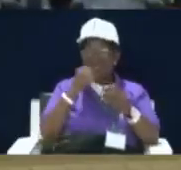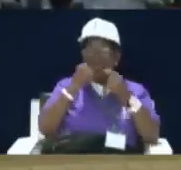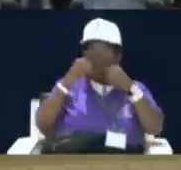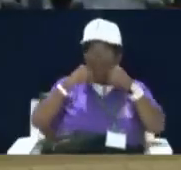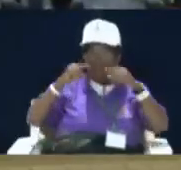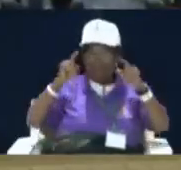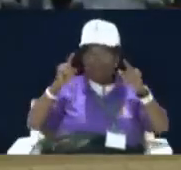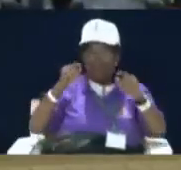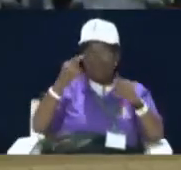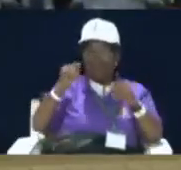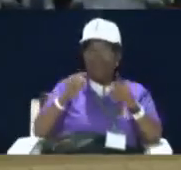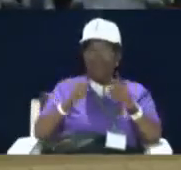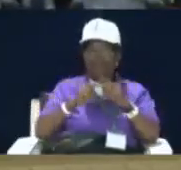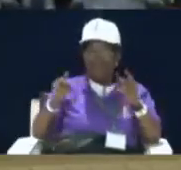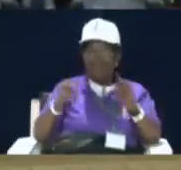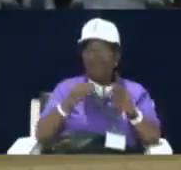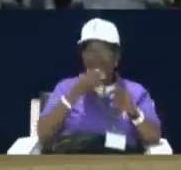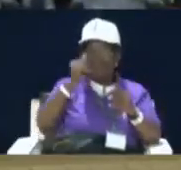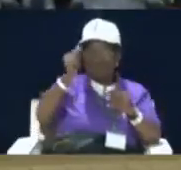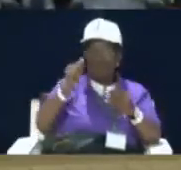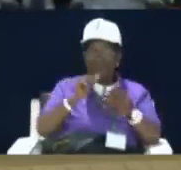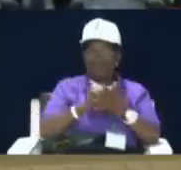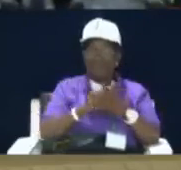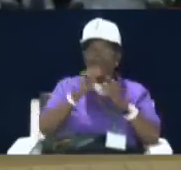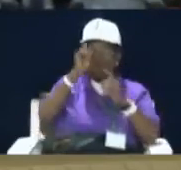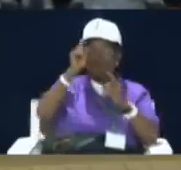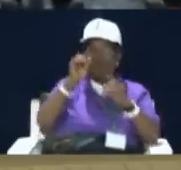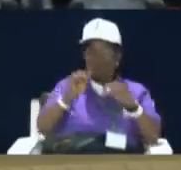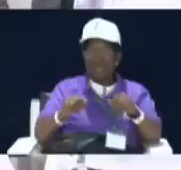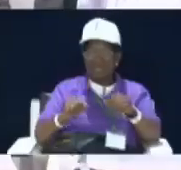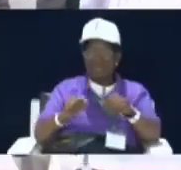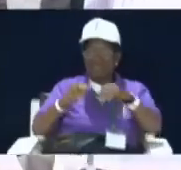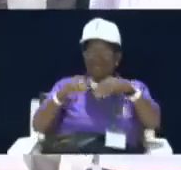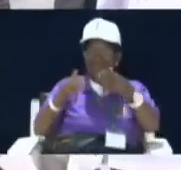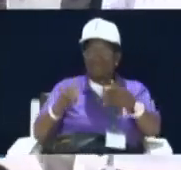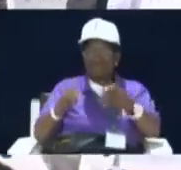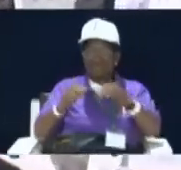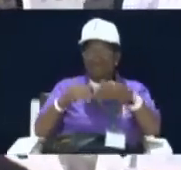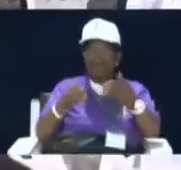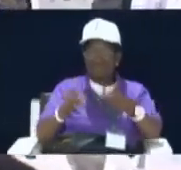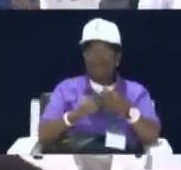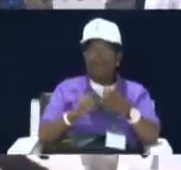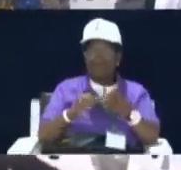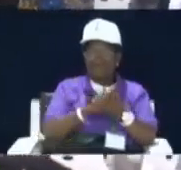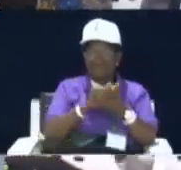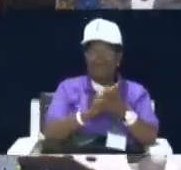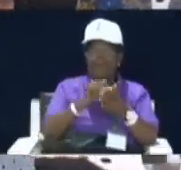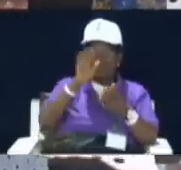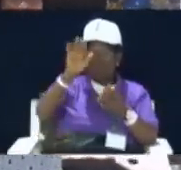the very best that you can give to these your children.